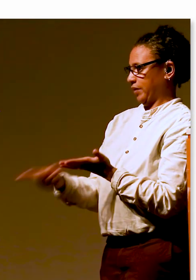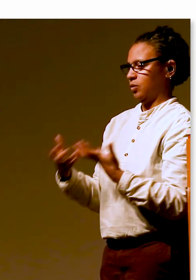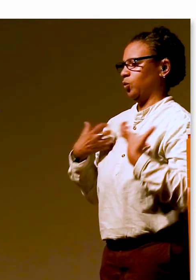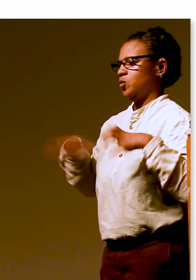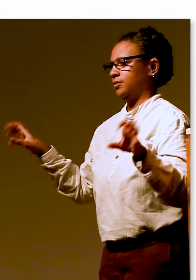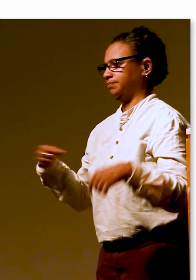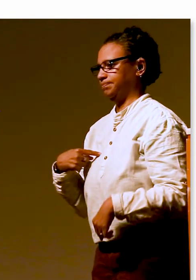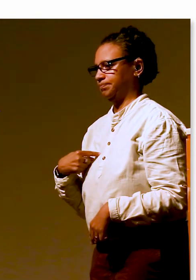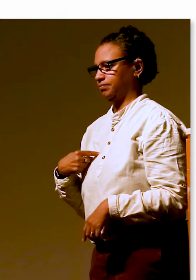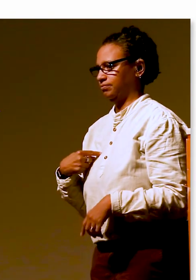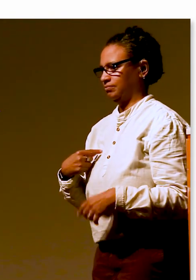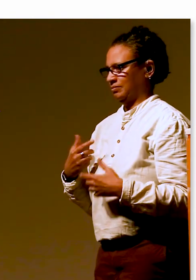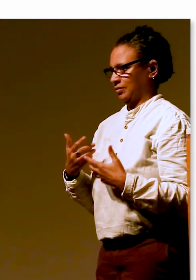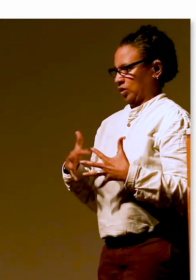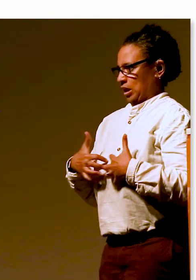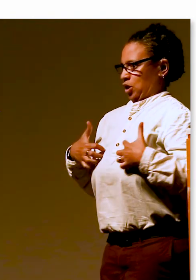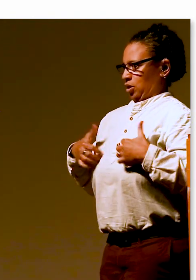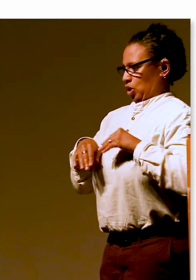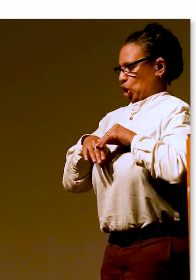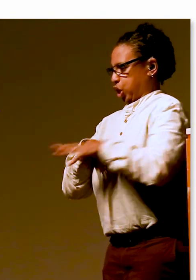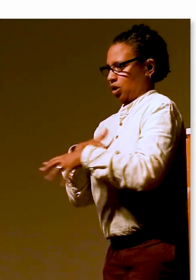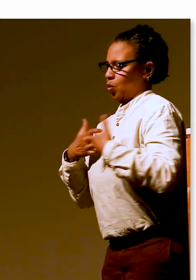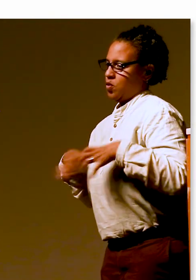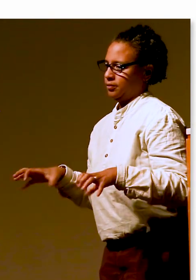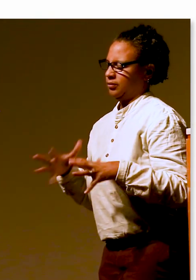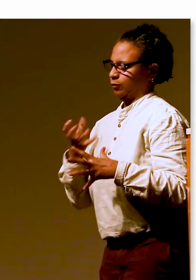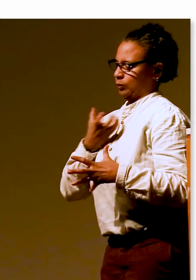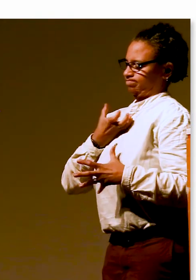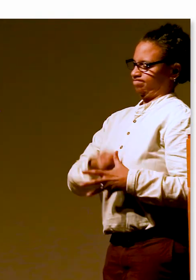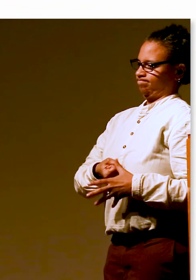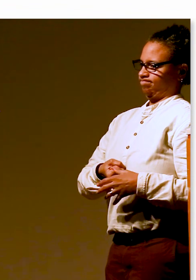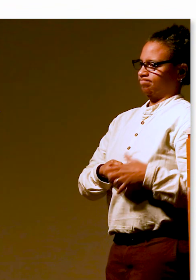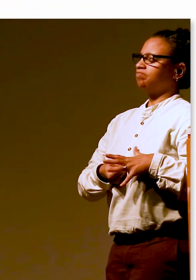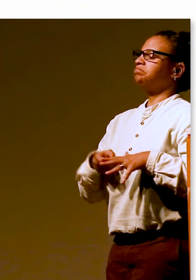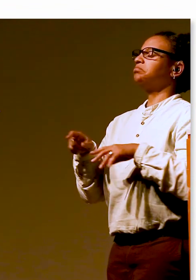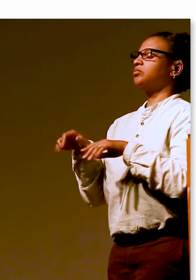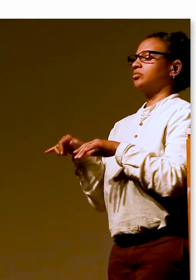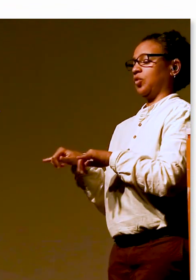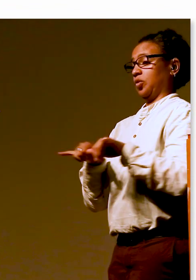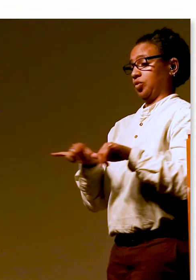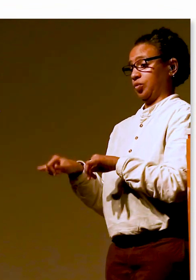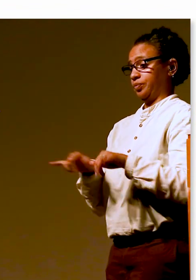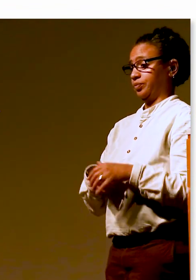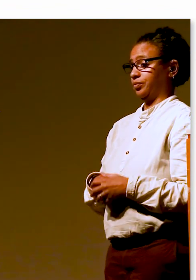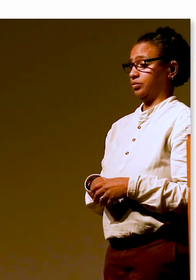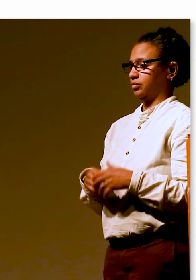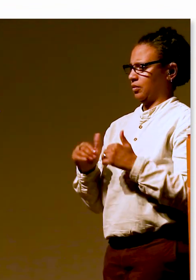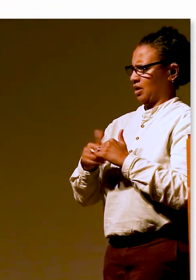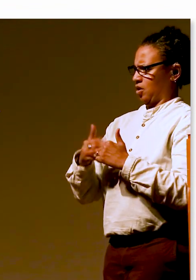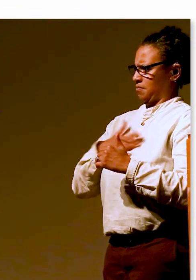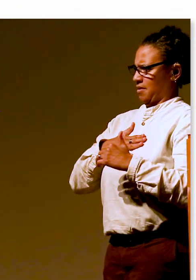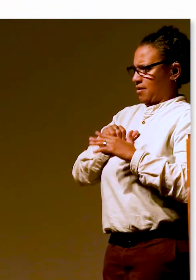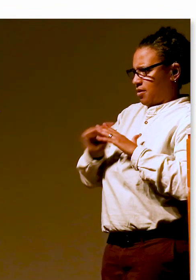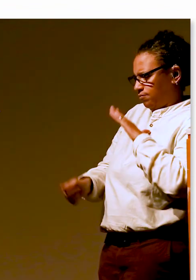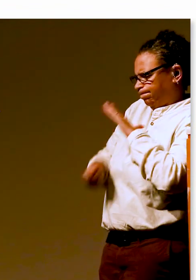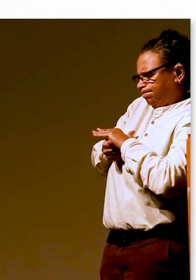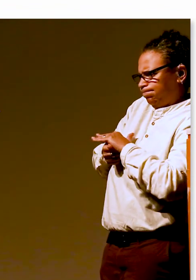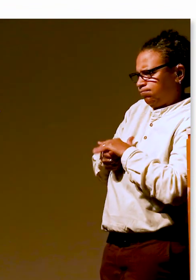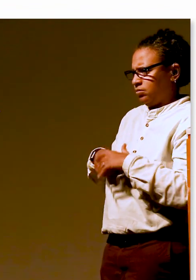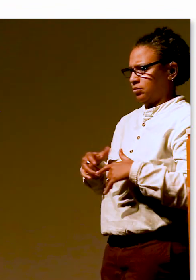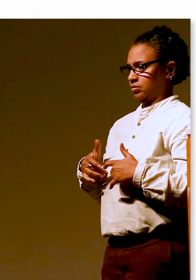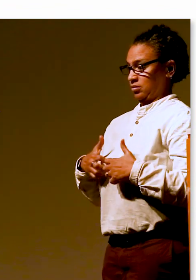be, right? And also how, you know, how is my non-anger connected to the truth of the matter